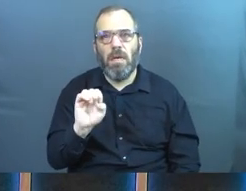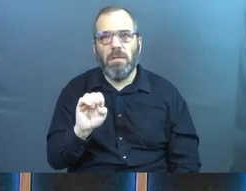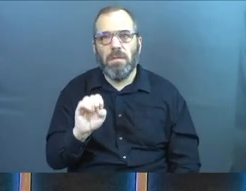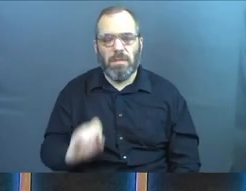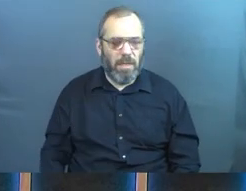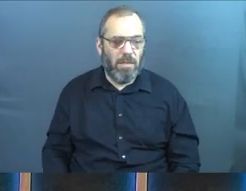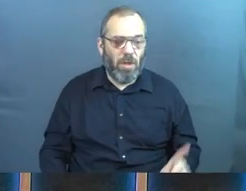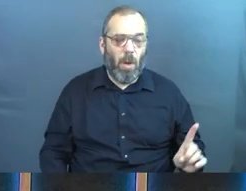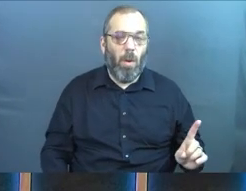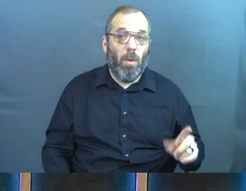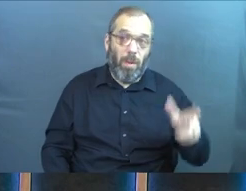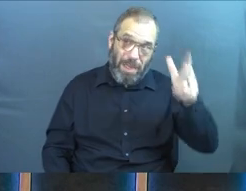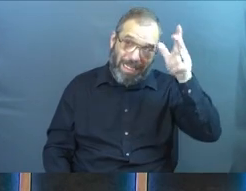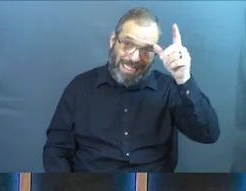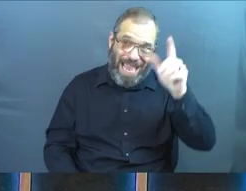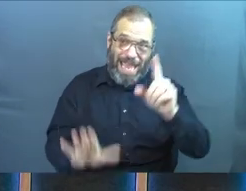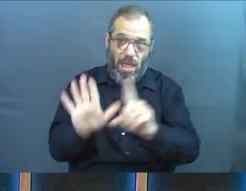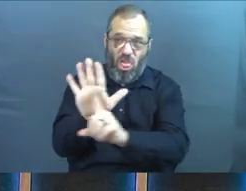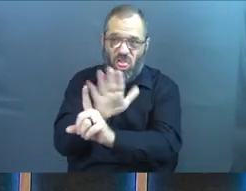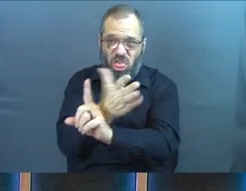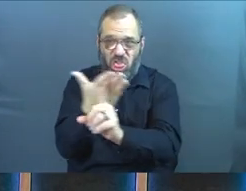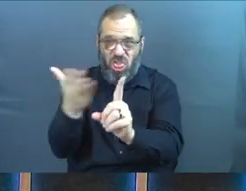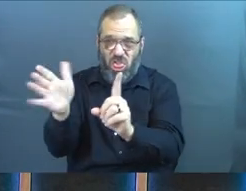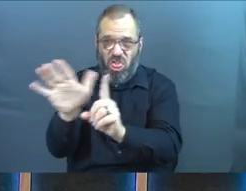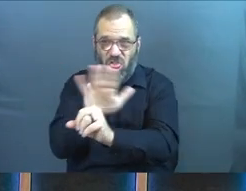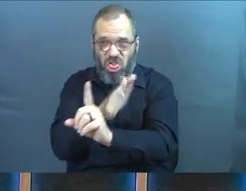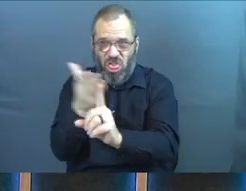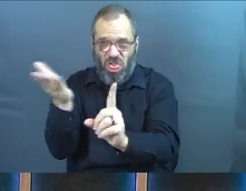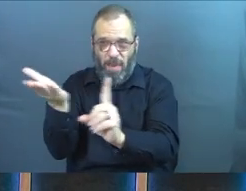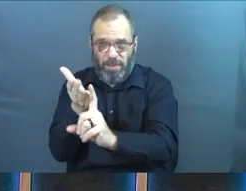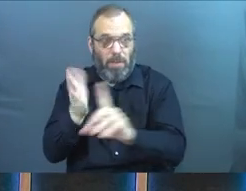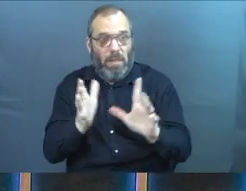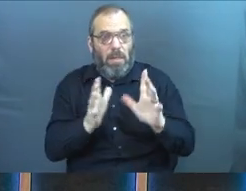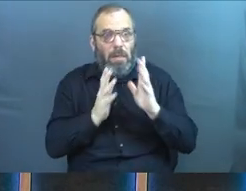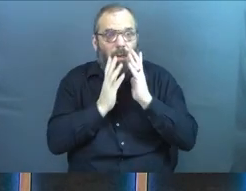So he gets us, and then he causes us to fear death.